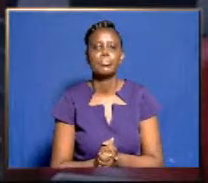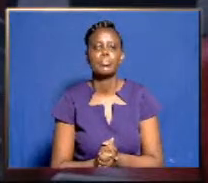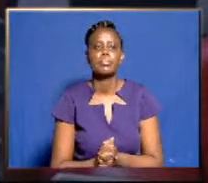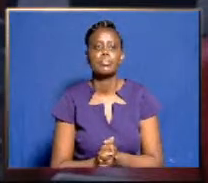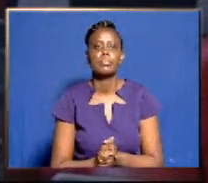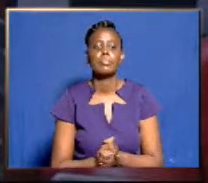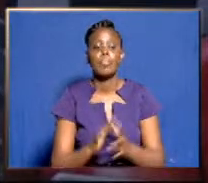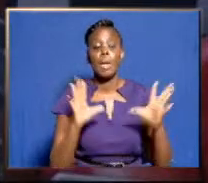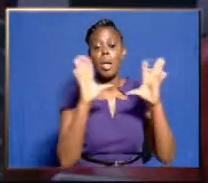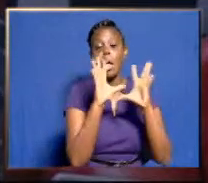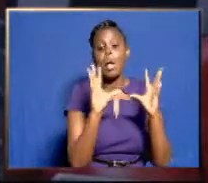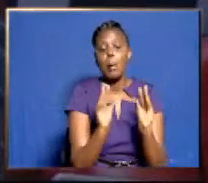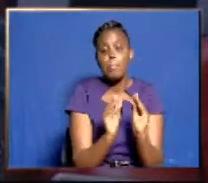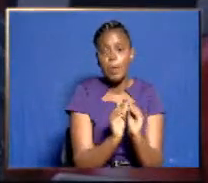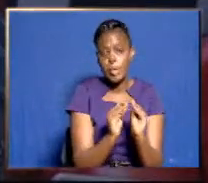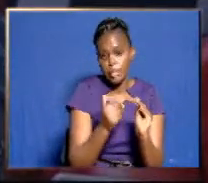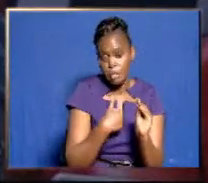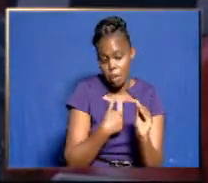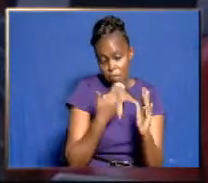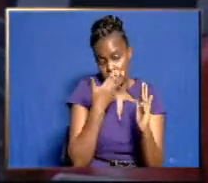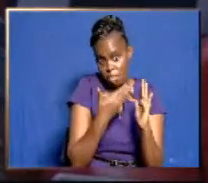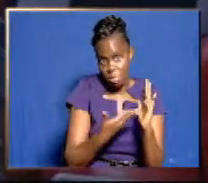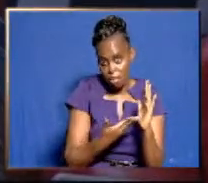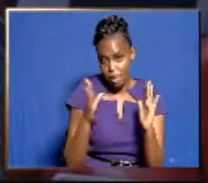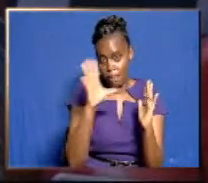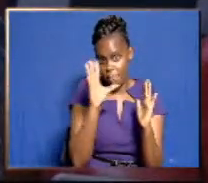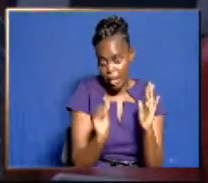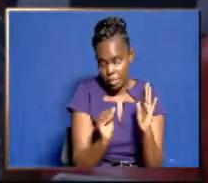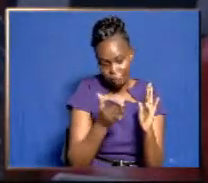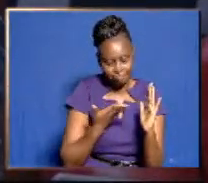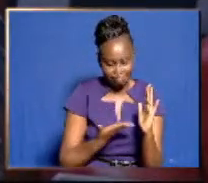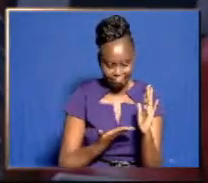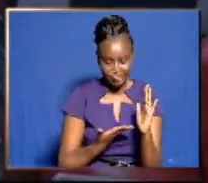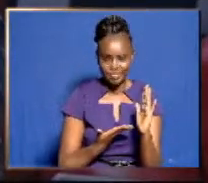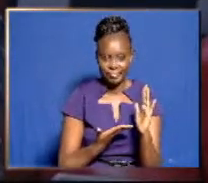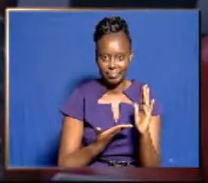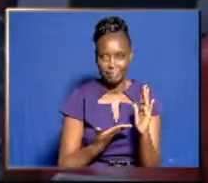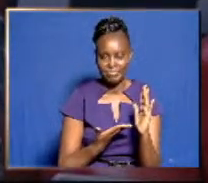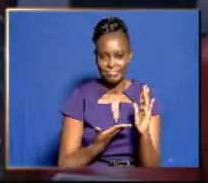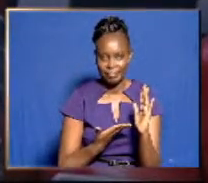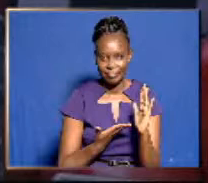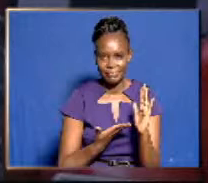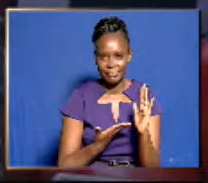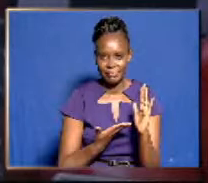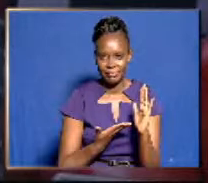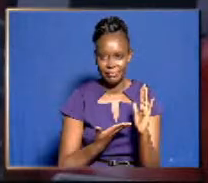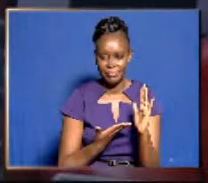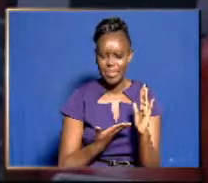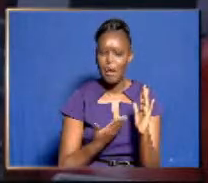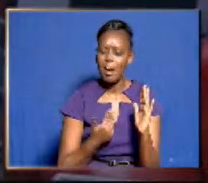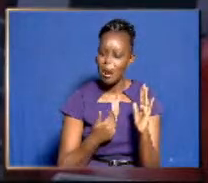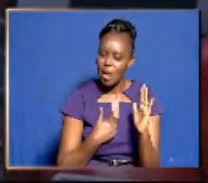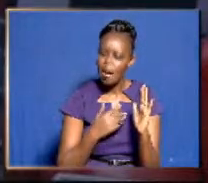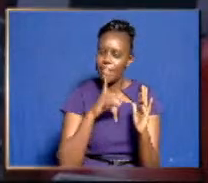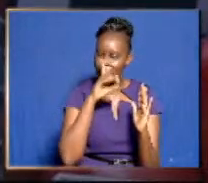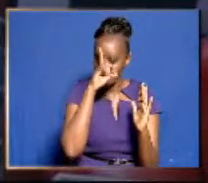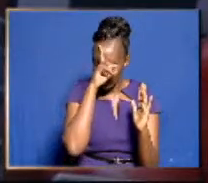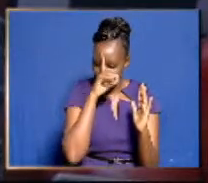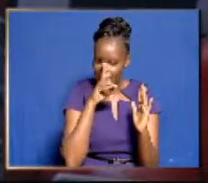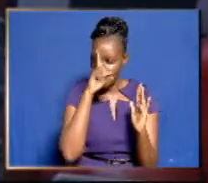the budget that we have in front of us, while it's under serious